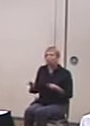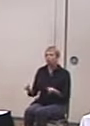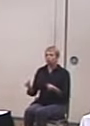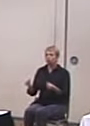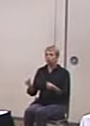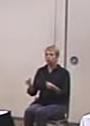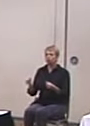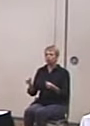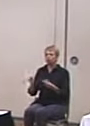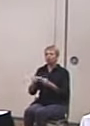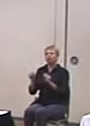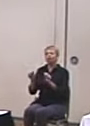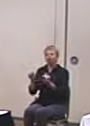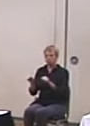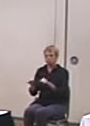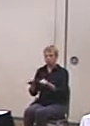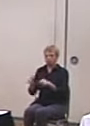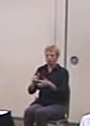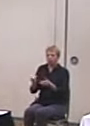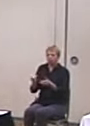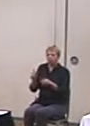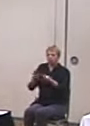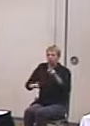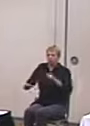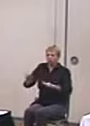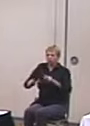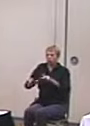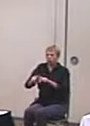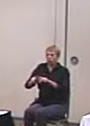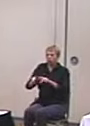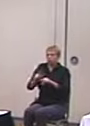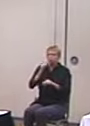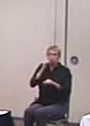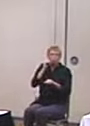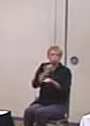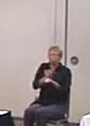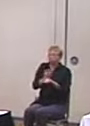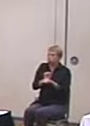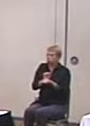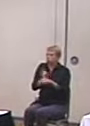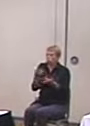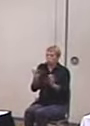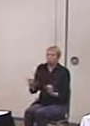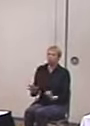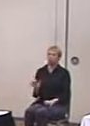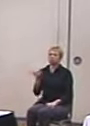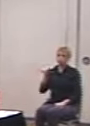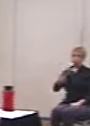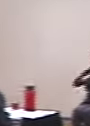but she is capable. Her not doing the homework and not doing the work in class is just, she just doesn't want to.